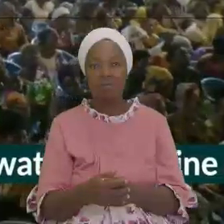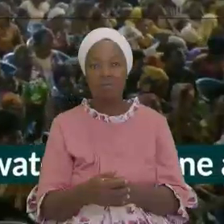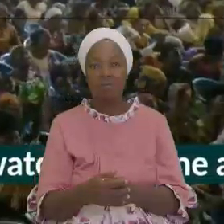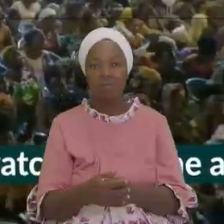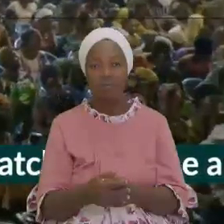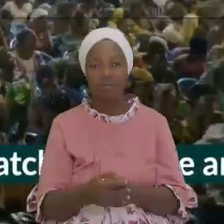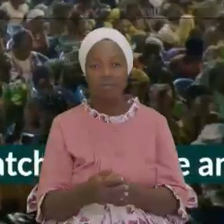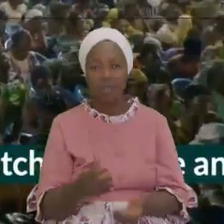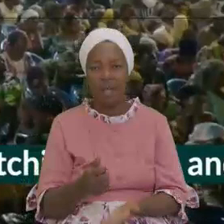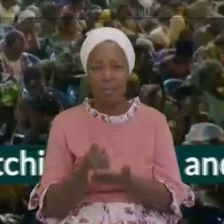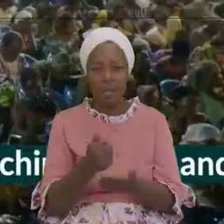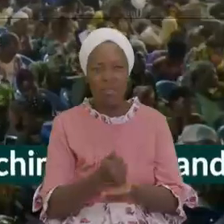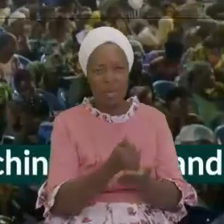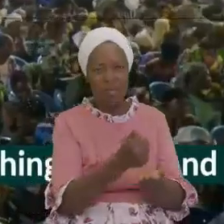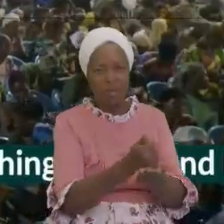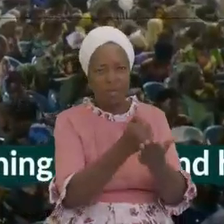Help them quickly.